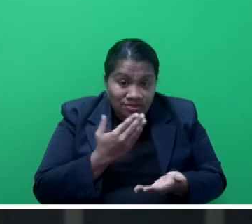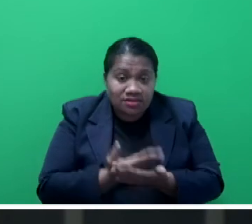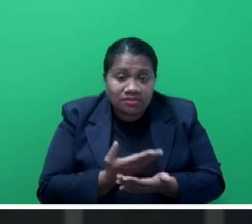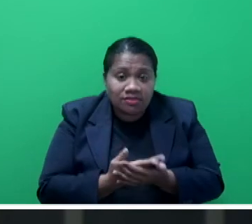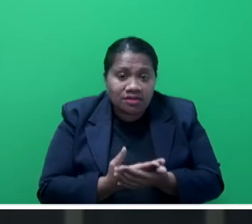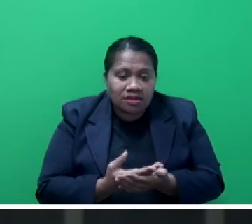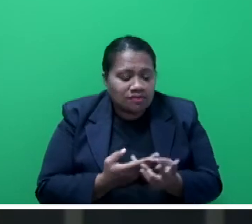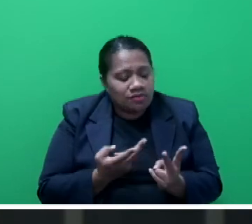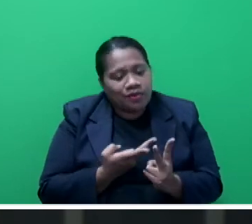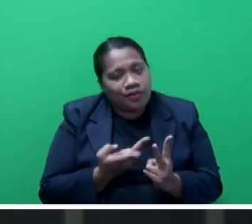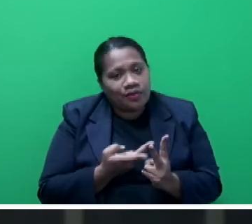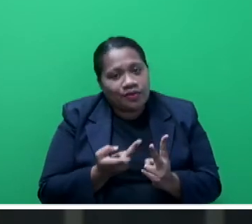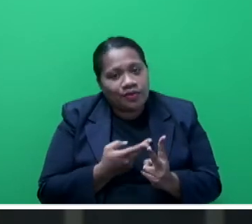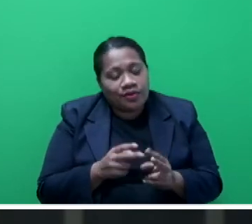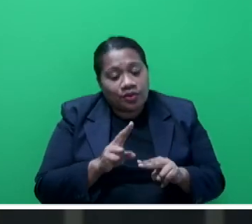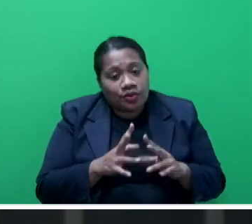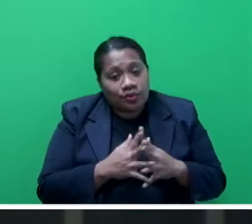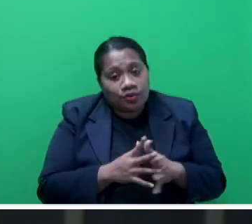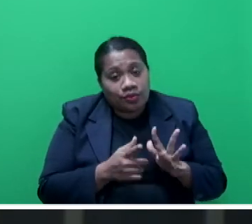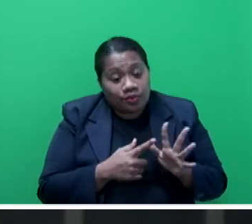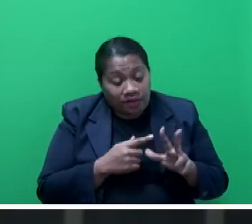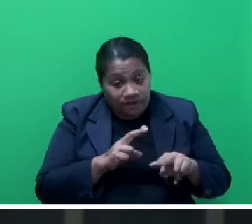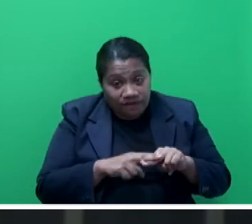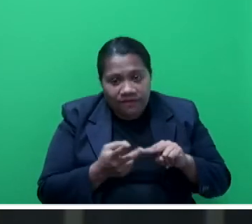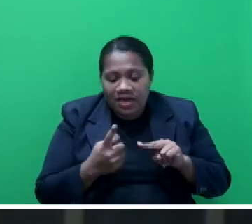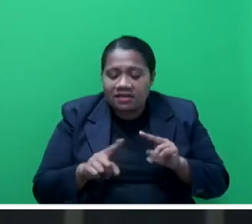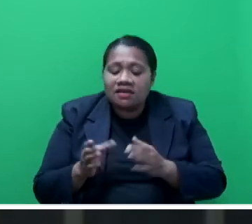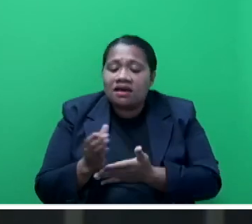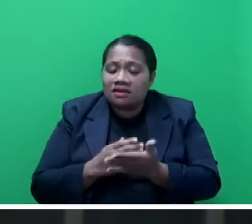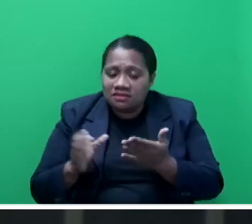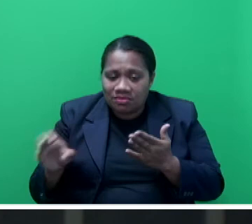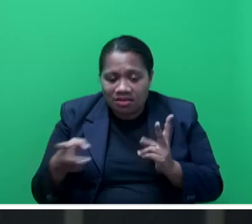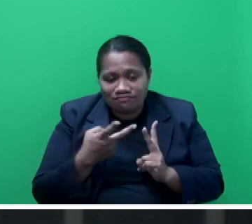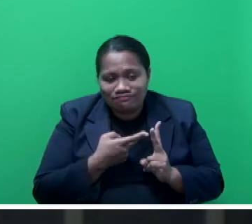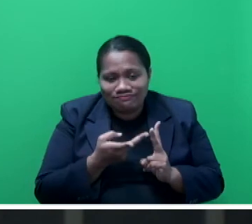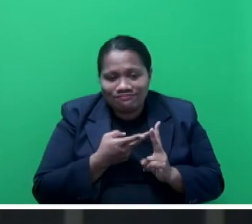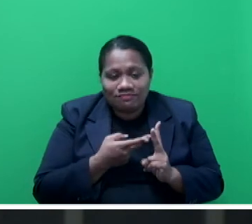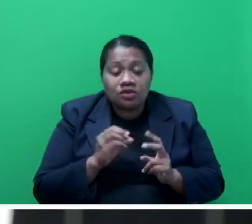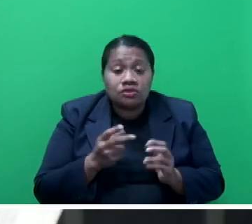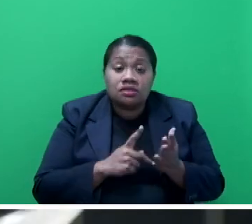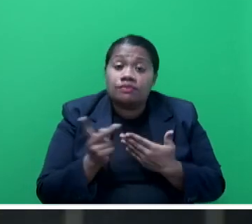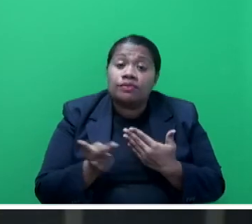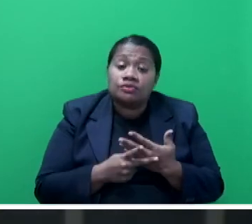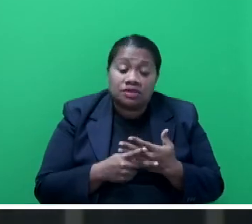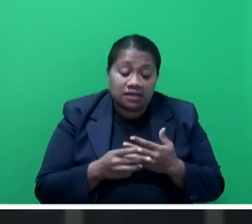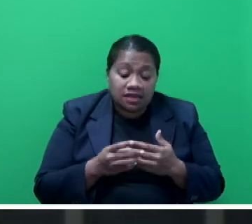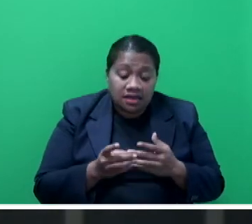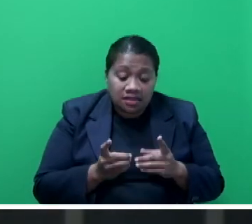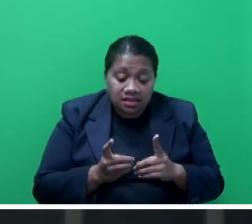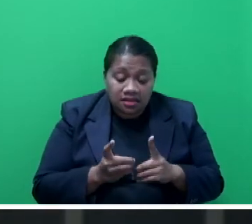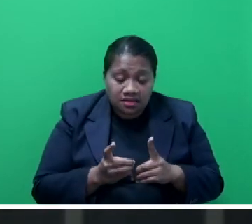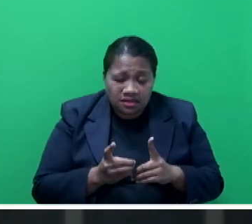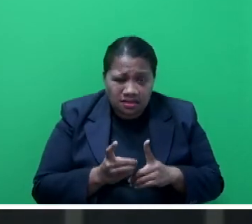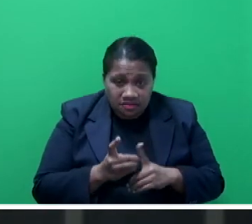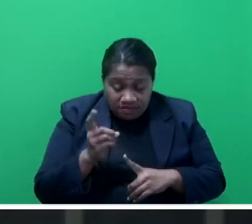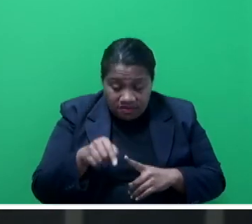both parties, by WEF and also by the customer. The project of water conservation and demand management would potentially